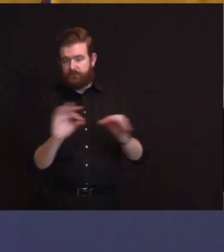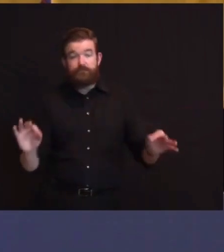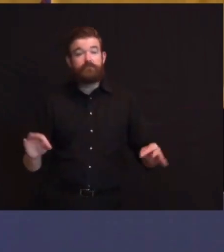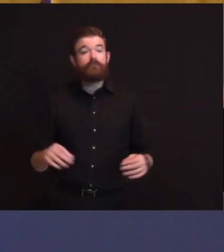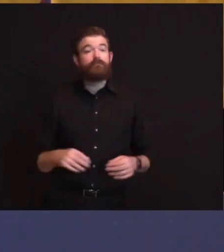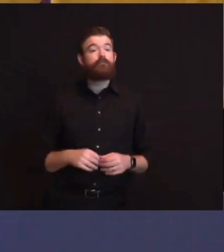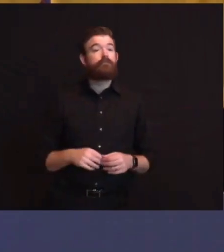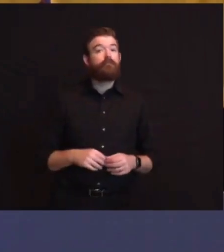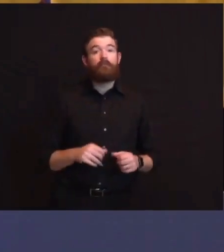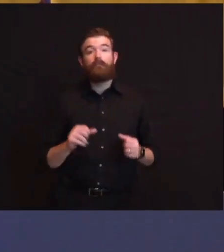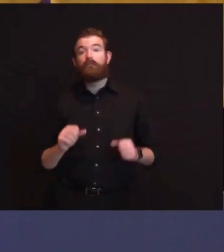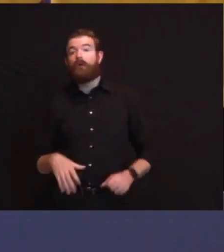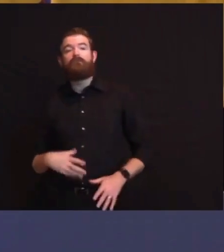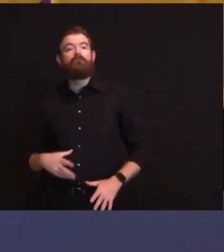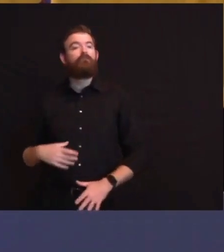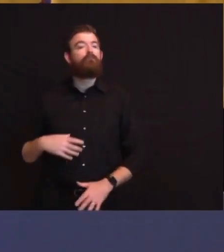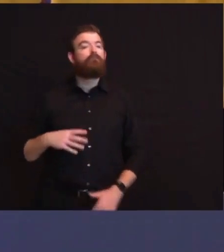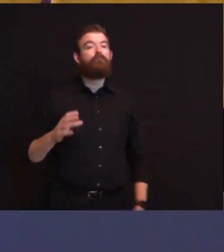we can monitor,